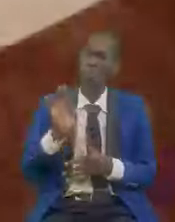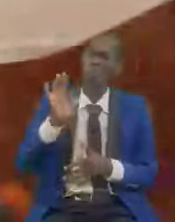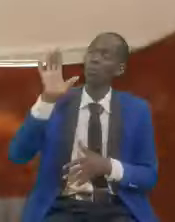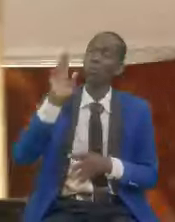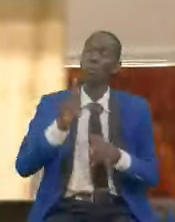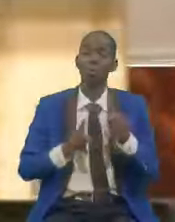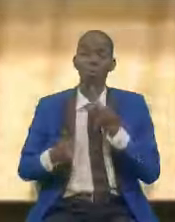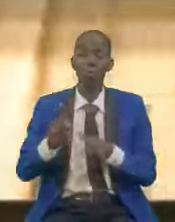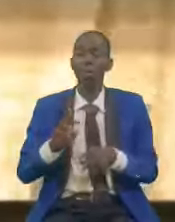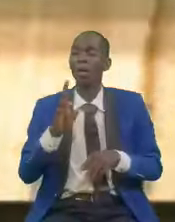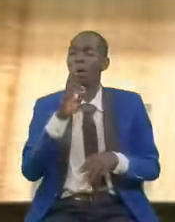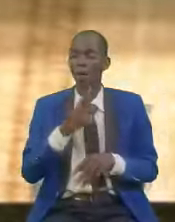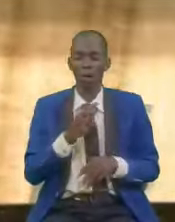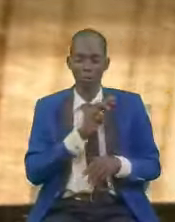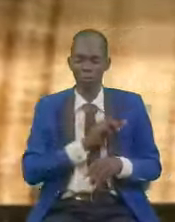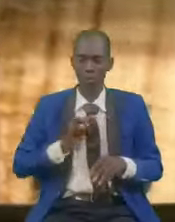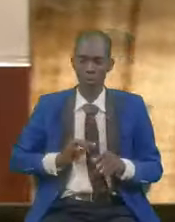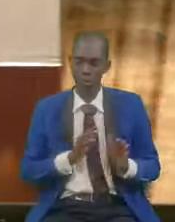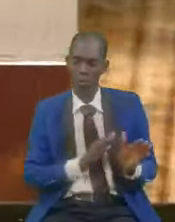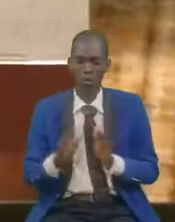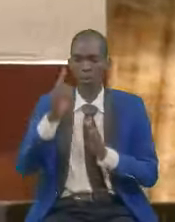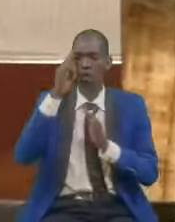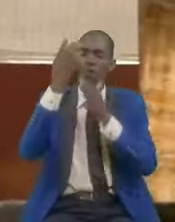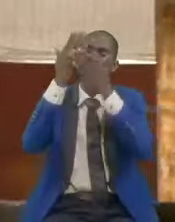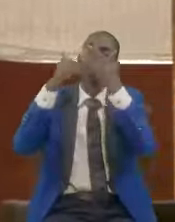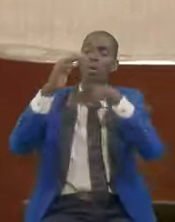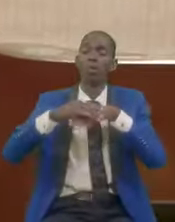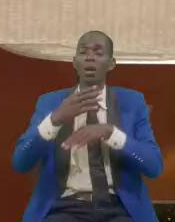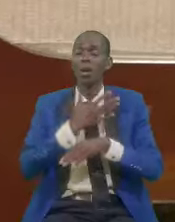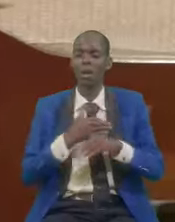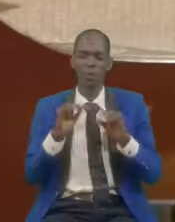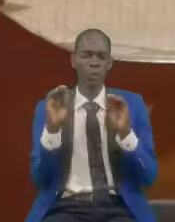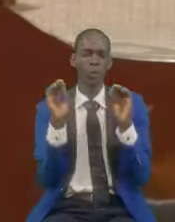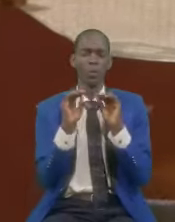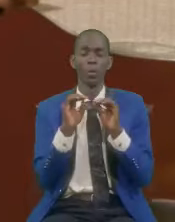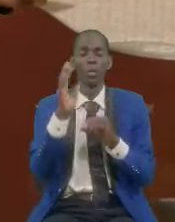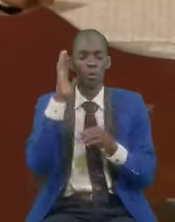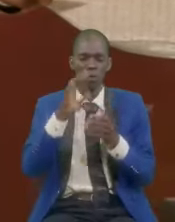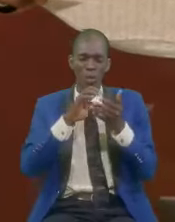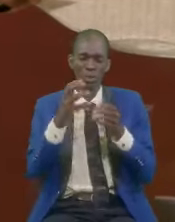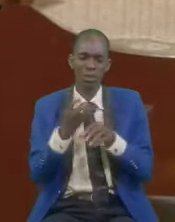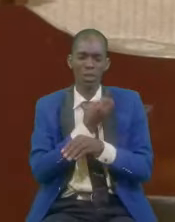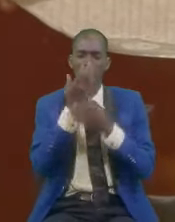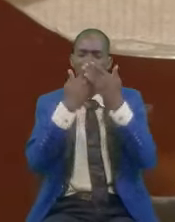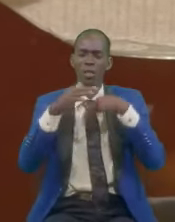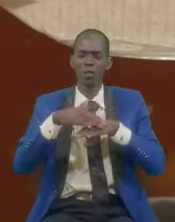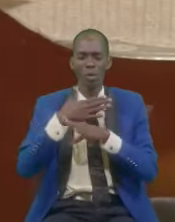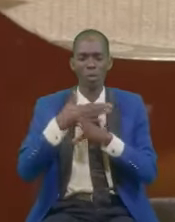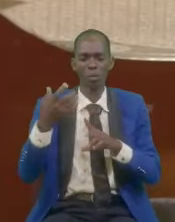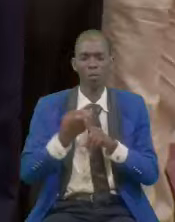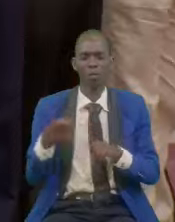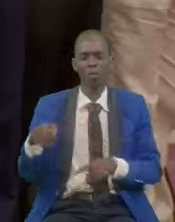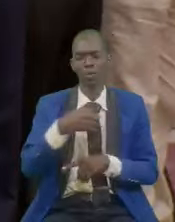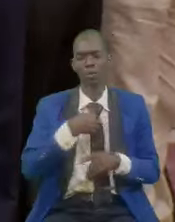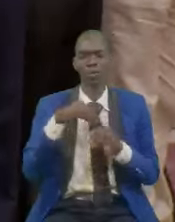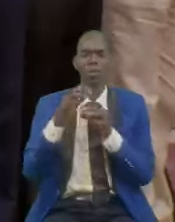are candidates for heaven. And nothing will take heaven from any of us in